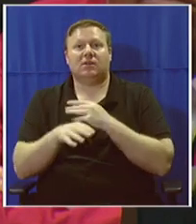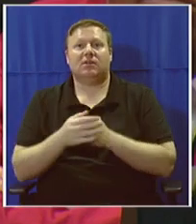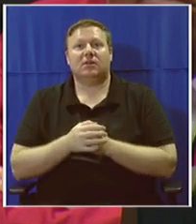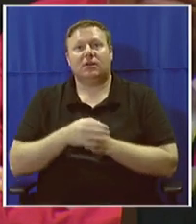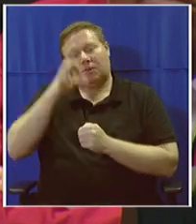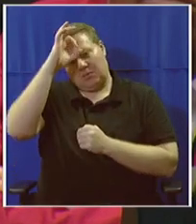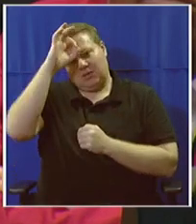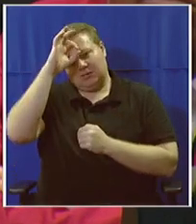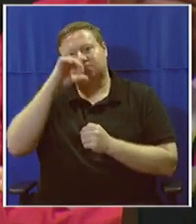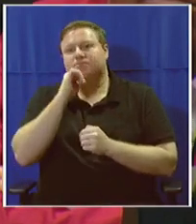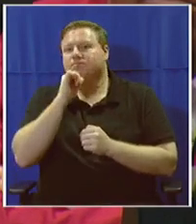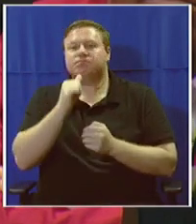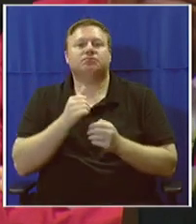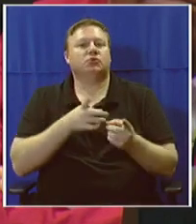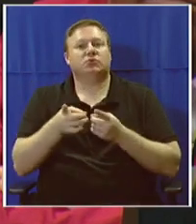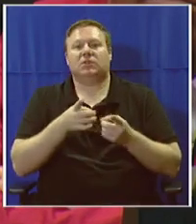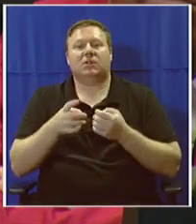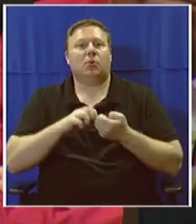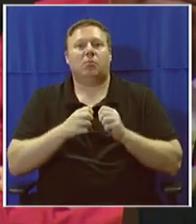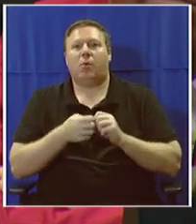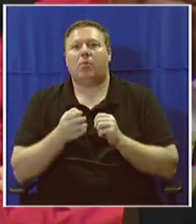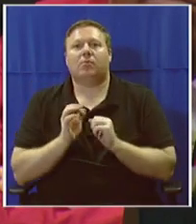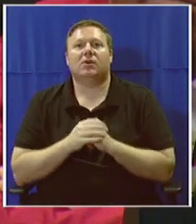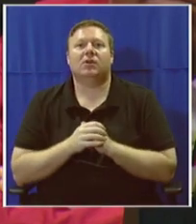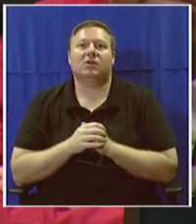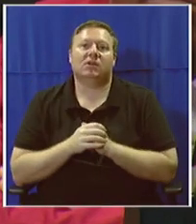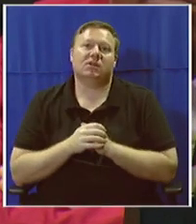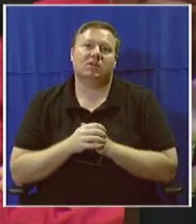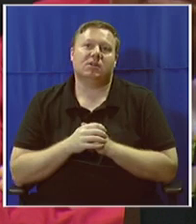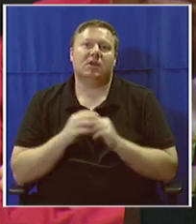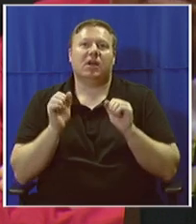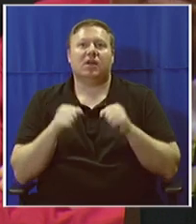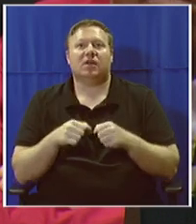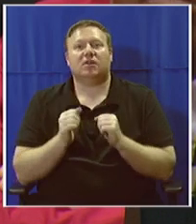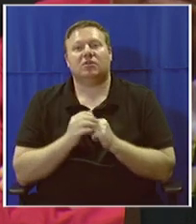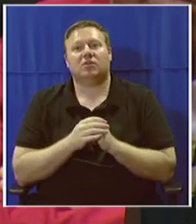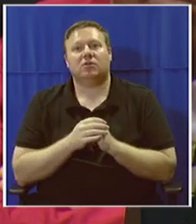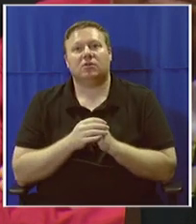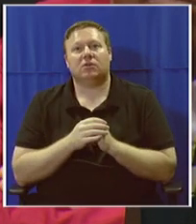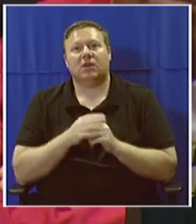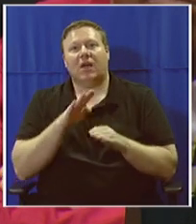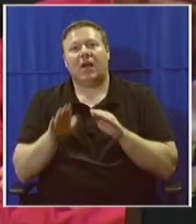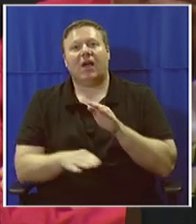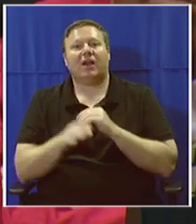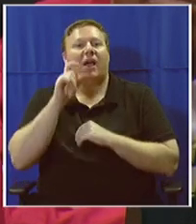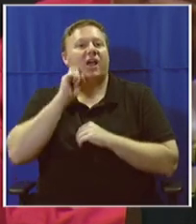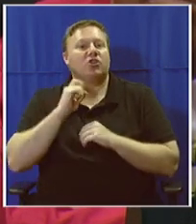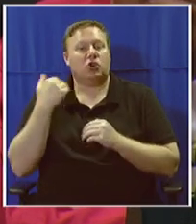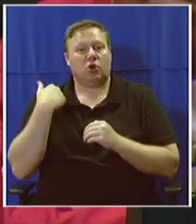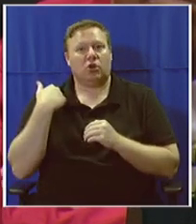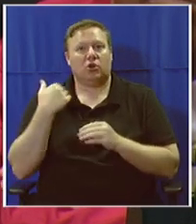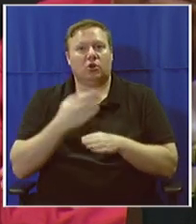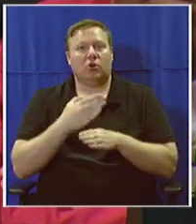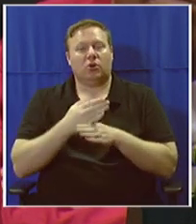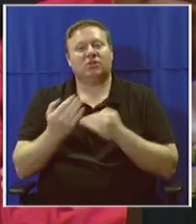agencies are failing to deal with the problem of human trafficking. Acknowledge that underage girls are forced to work as